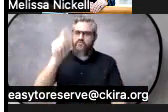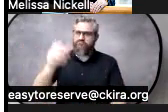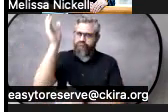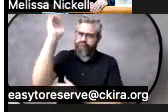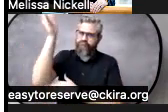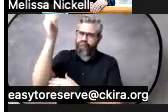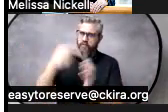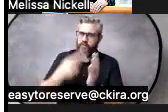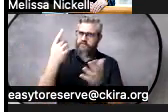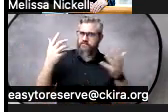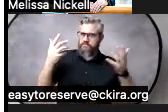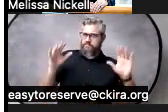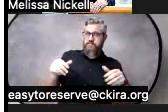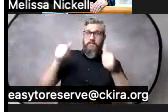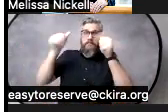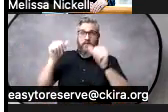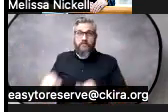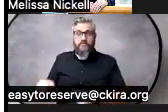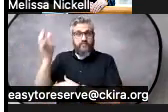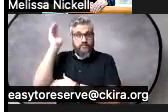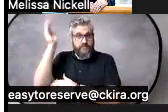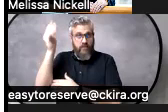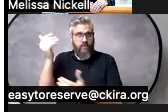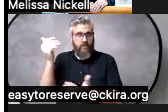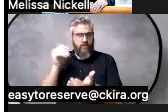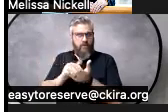once, but poster presentations are often repeated